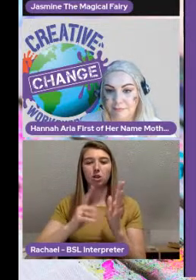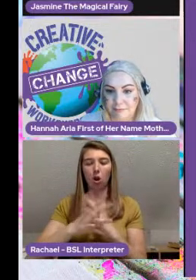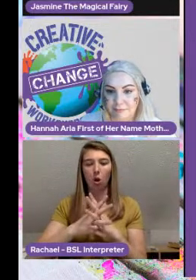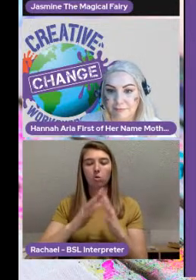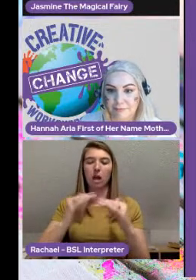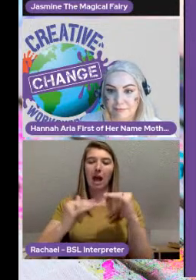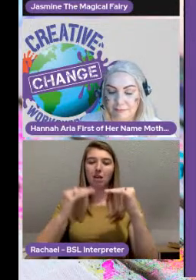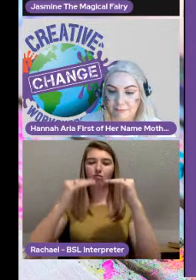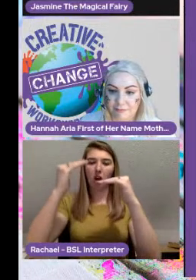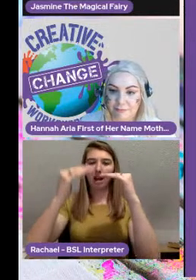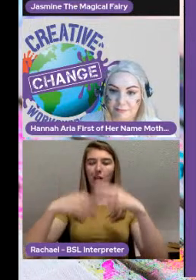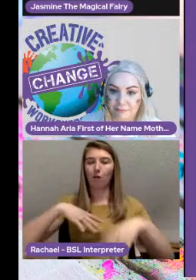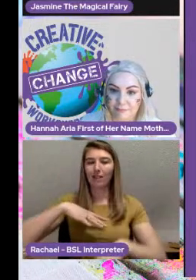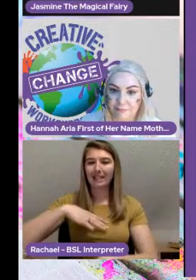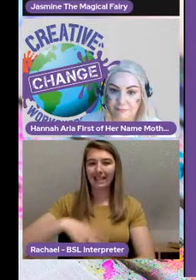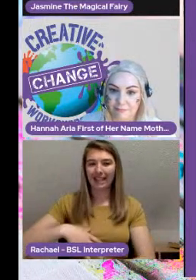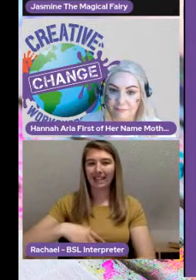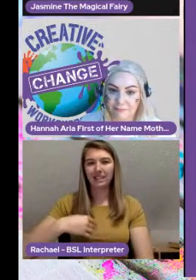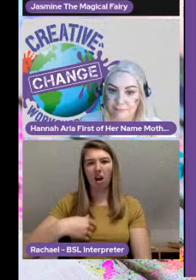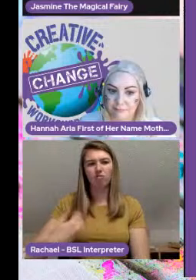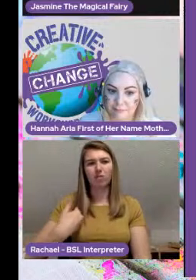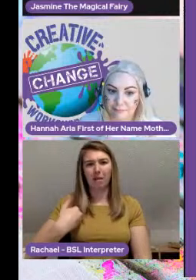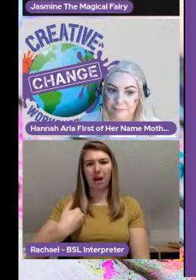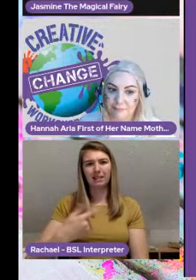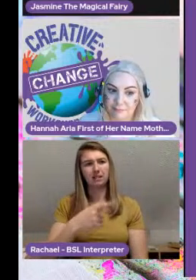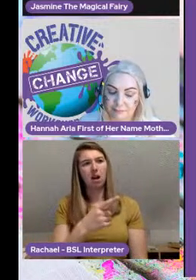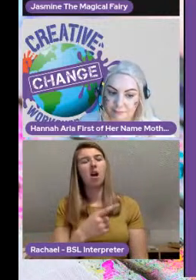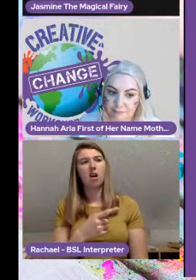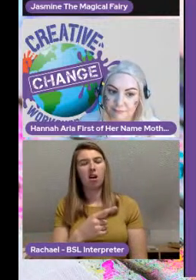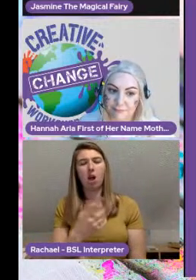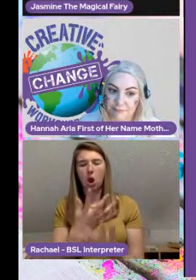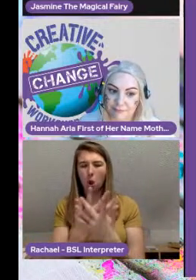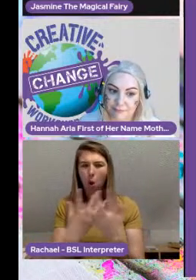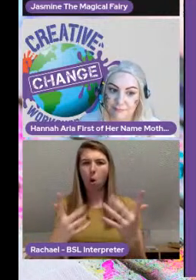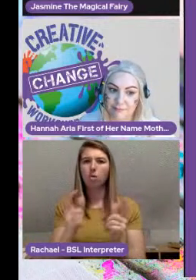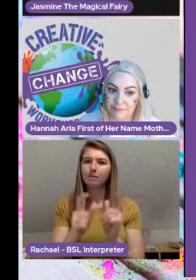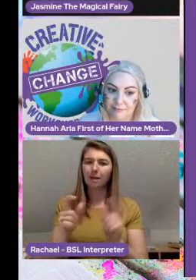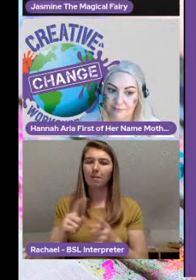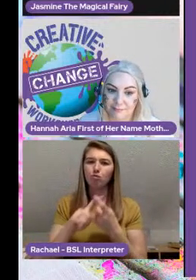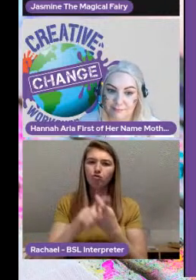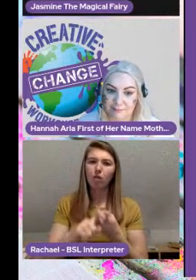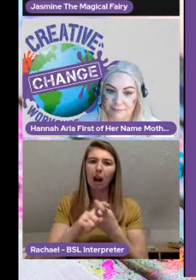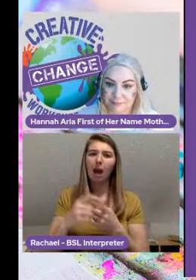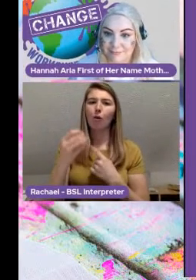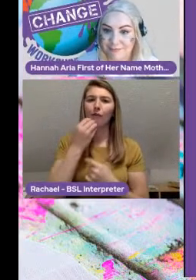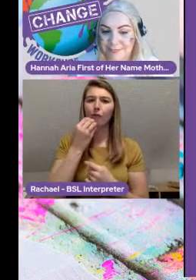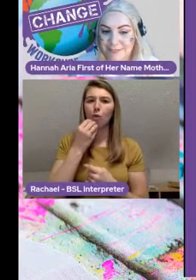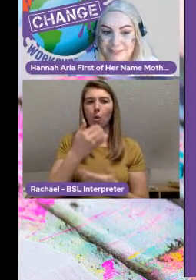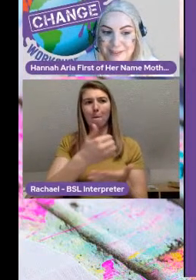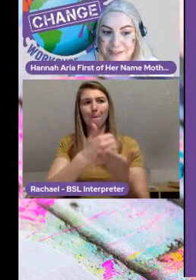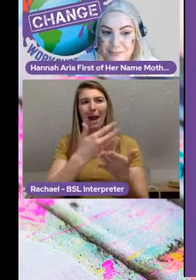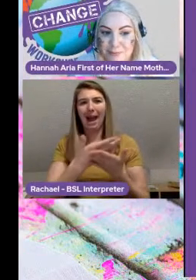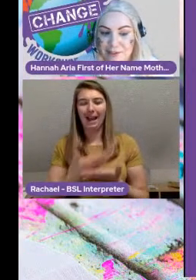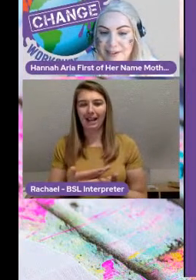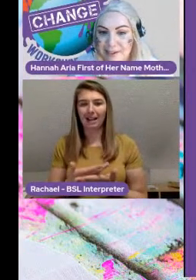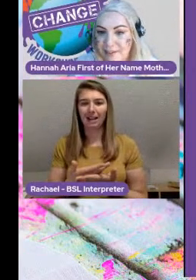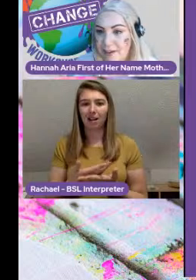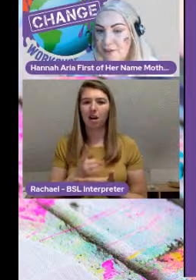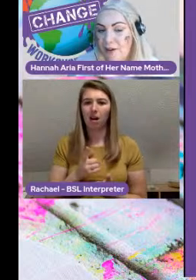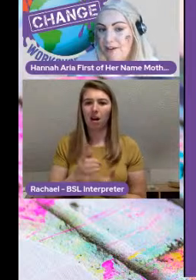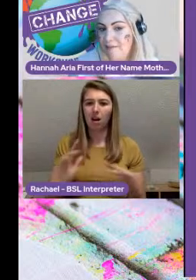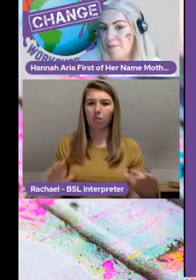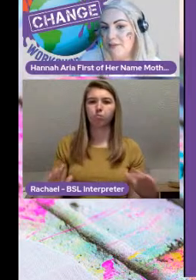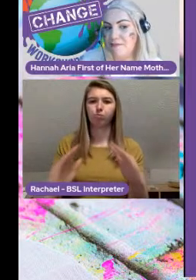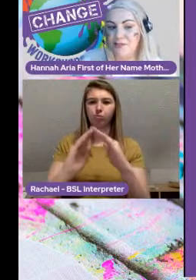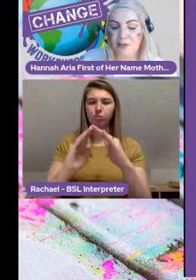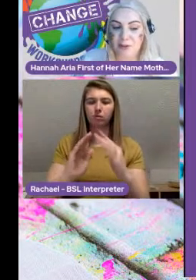workshop and about how many people are reliant on food banks. Best wishes to everyone, Leslie." Well, that is brilliant.